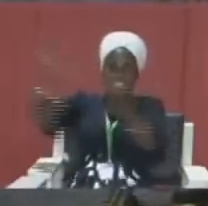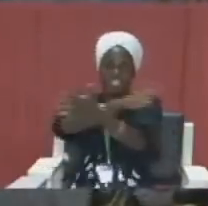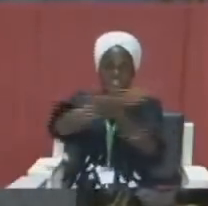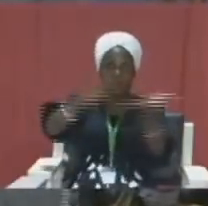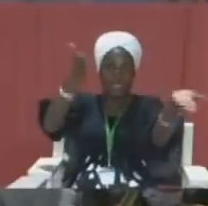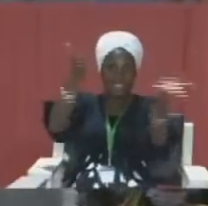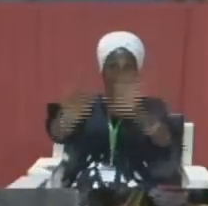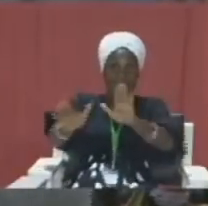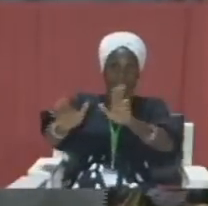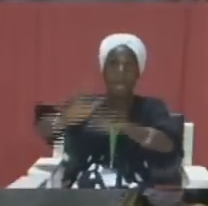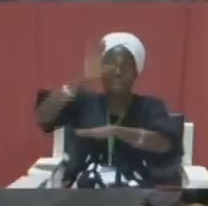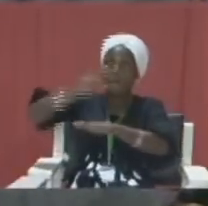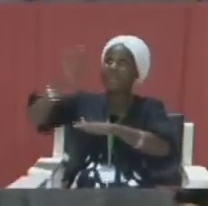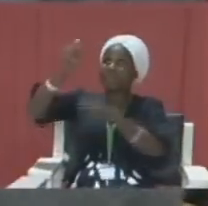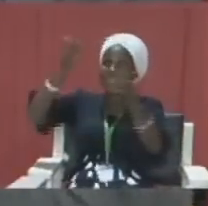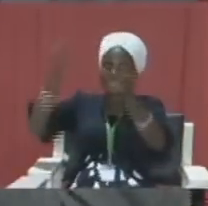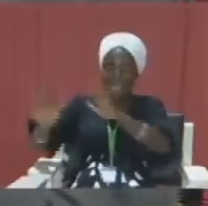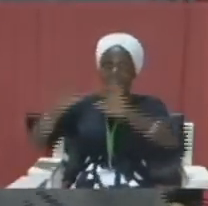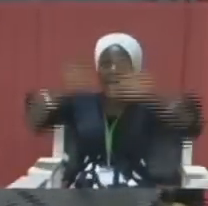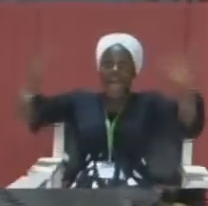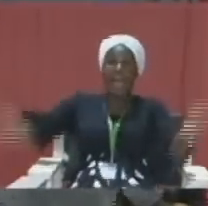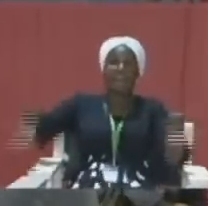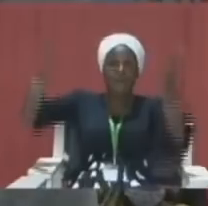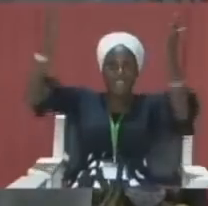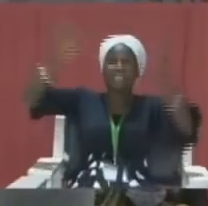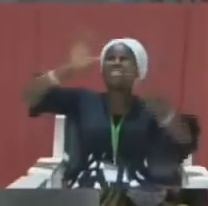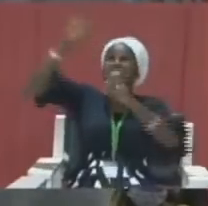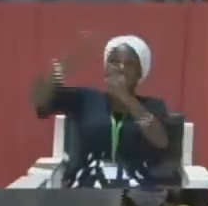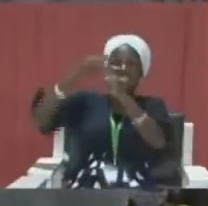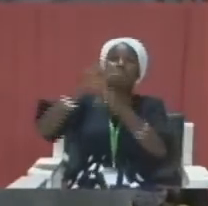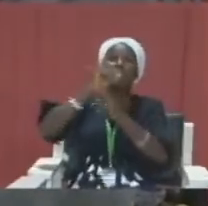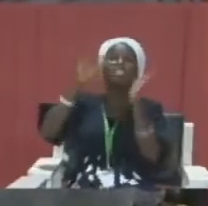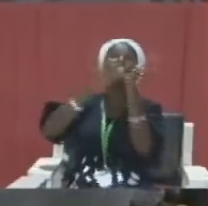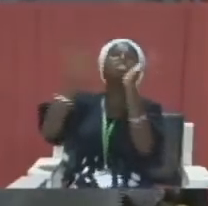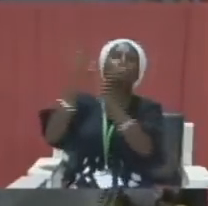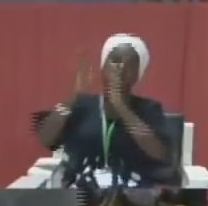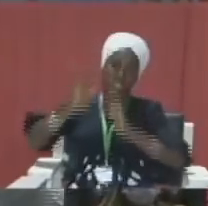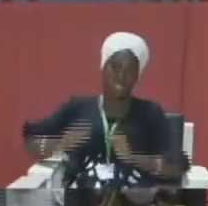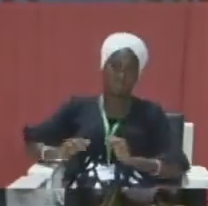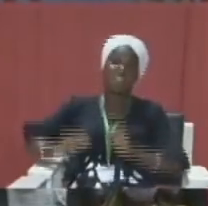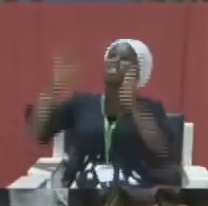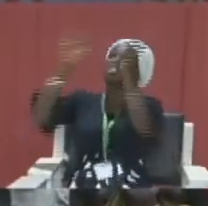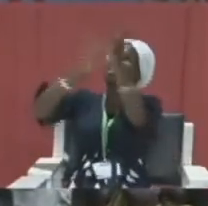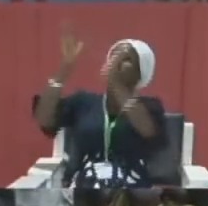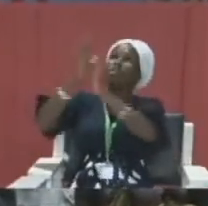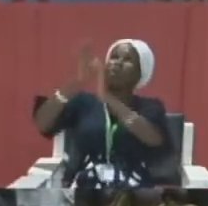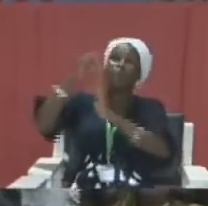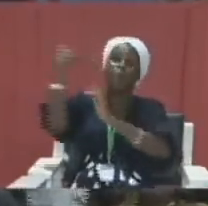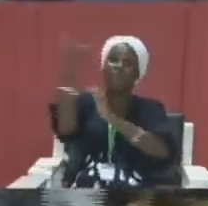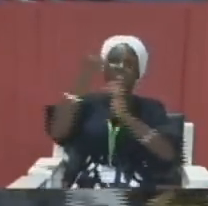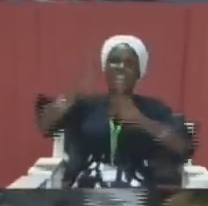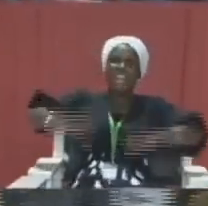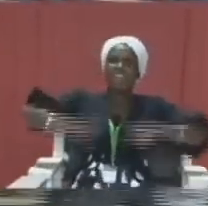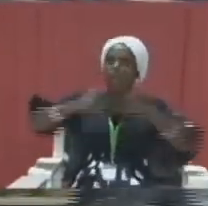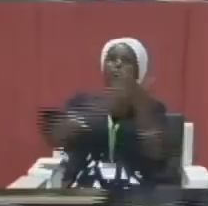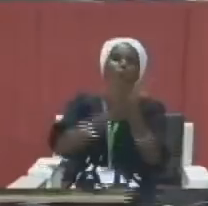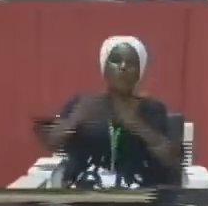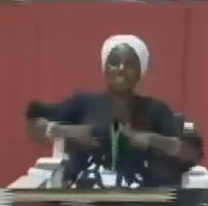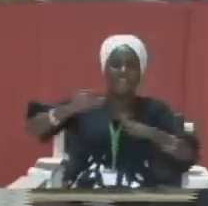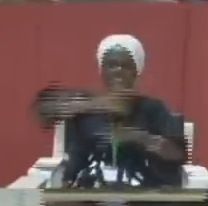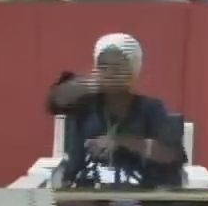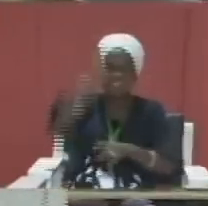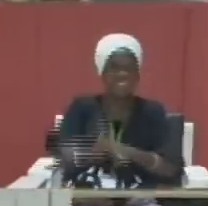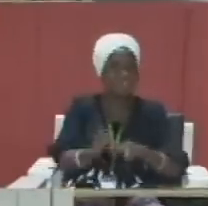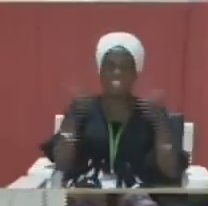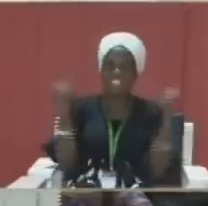dead. His name is Jesus. The only man who lived a holy life who never committed sin. He was never